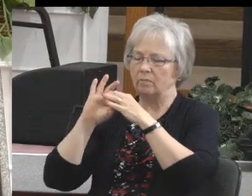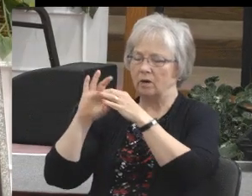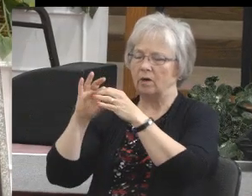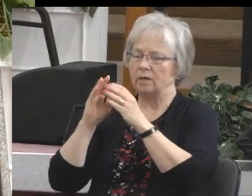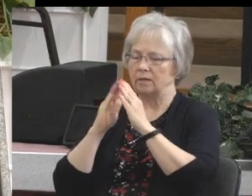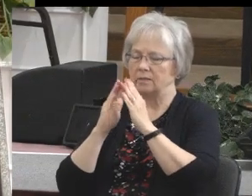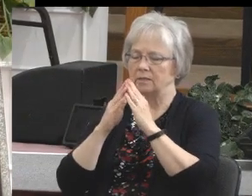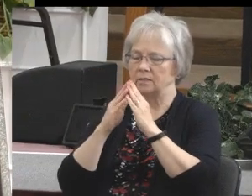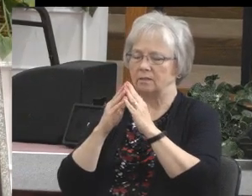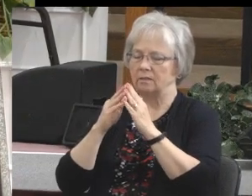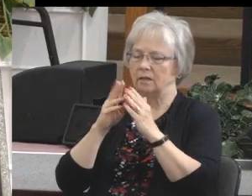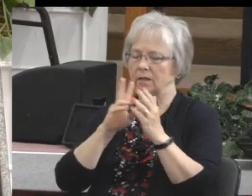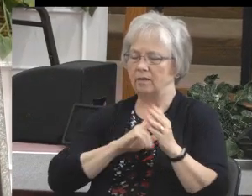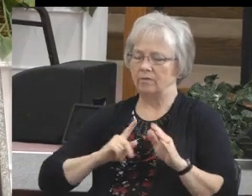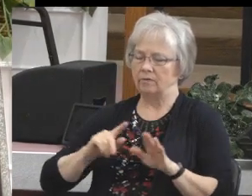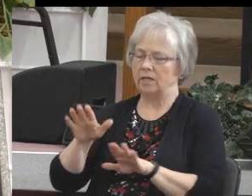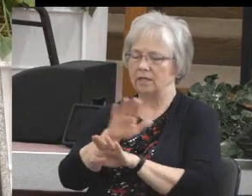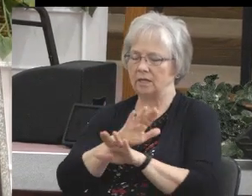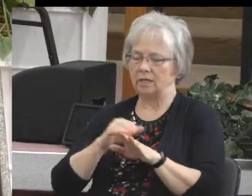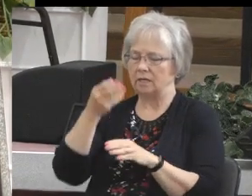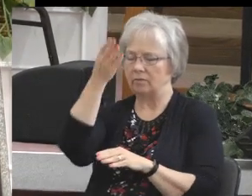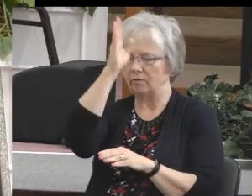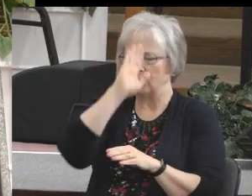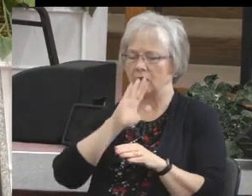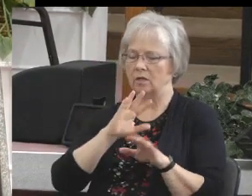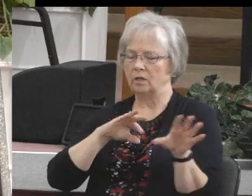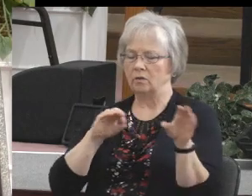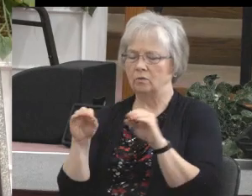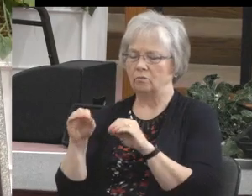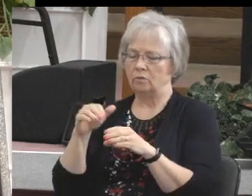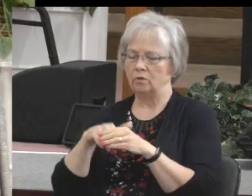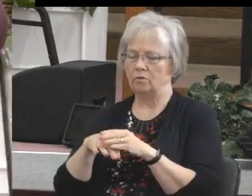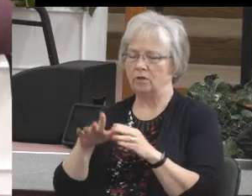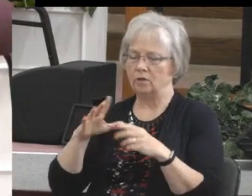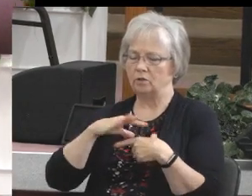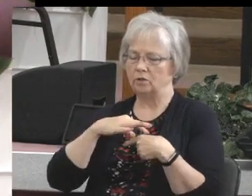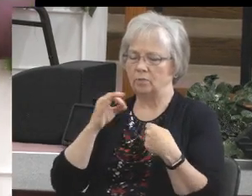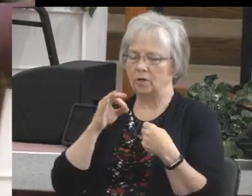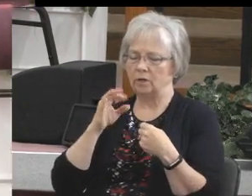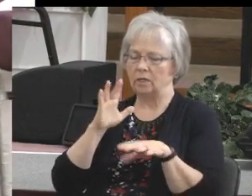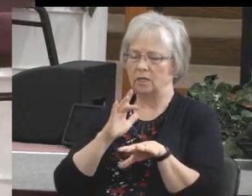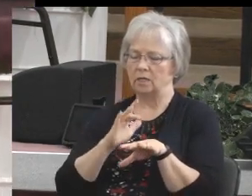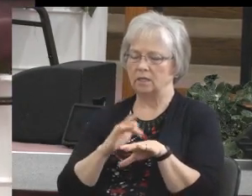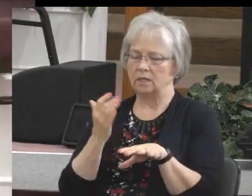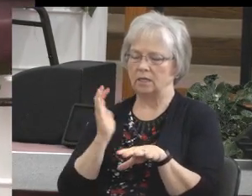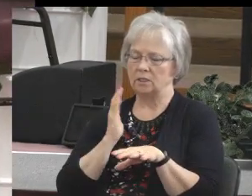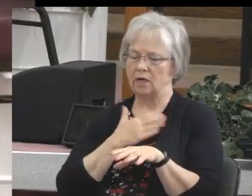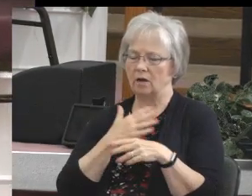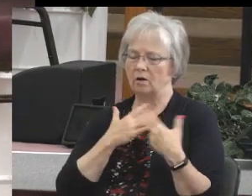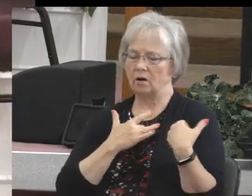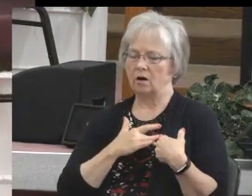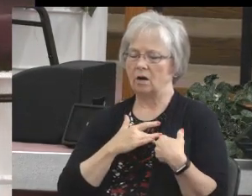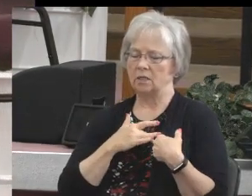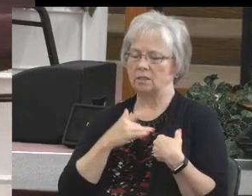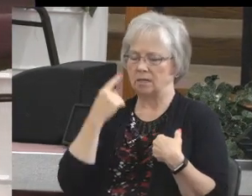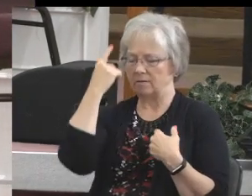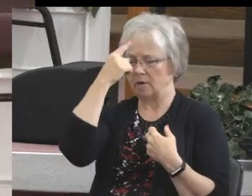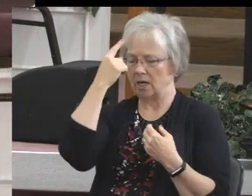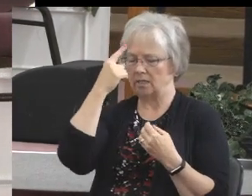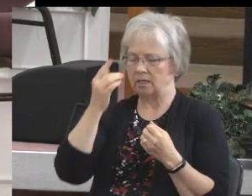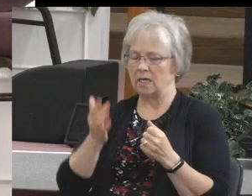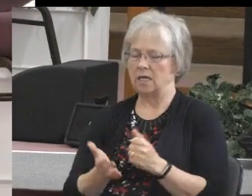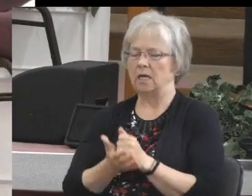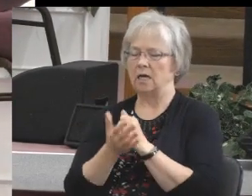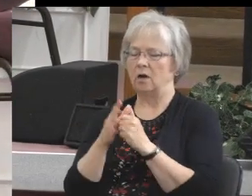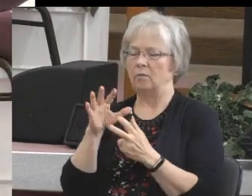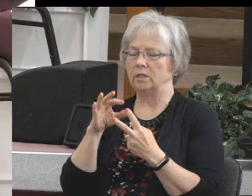call upon your Spirit to move through this place and touch our hearts and minds and draw us into your presence. Help us to